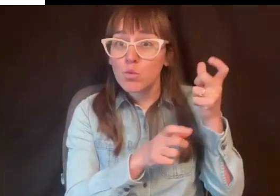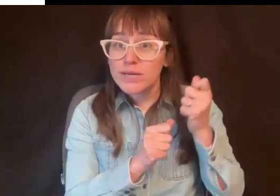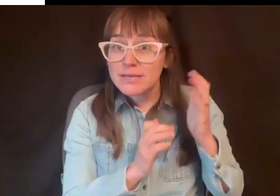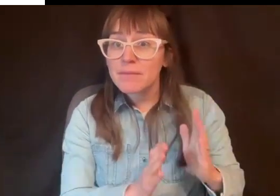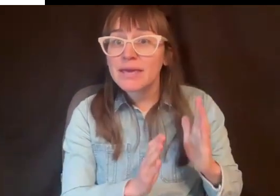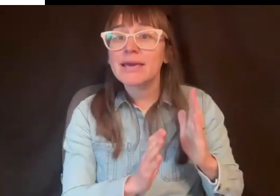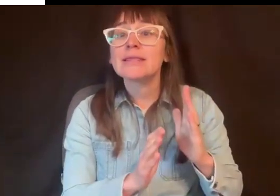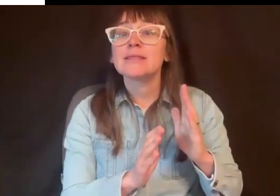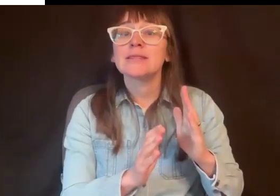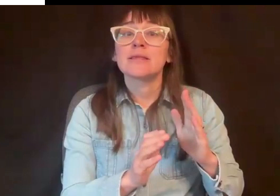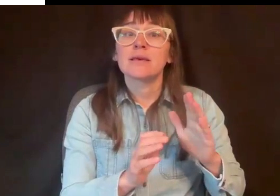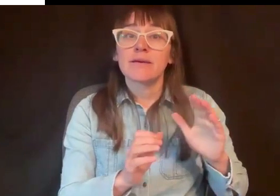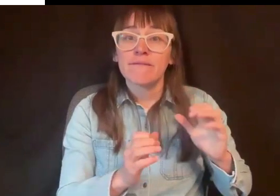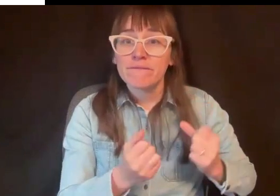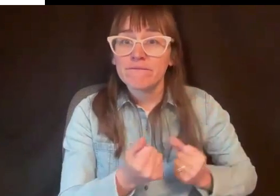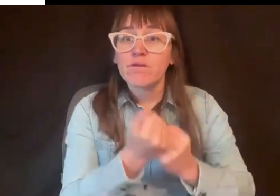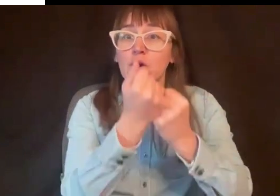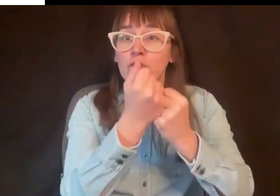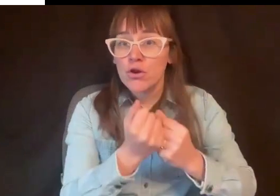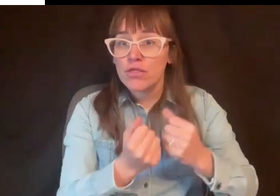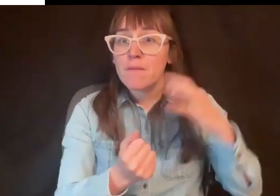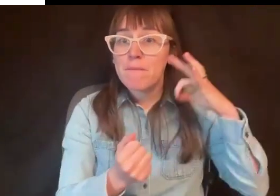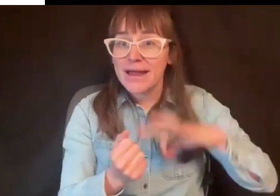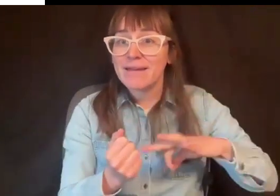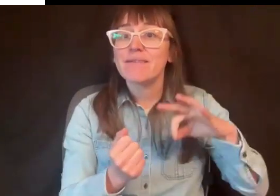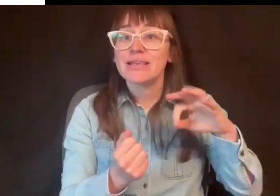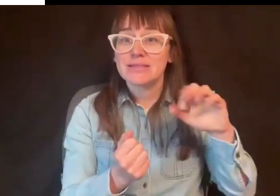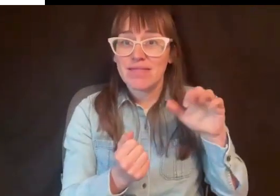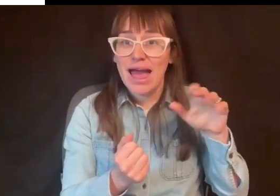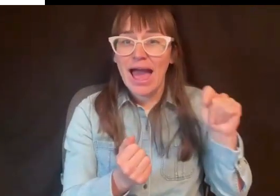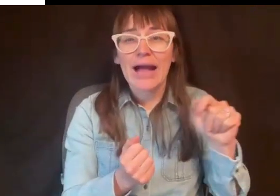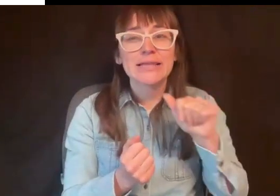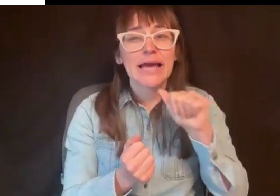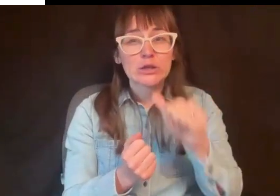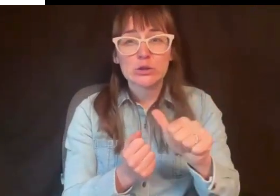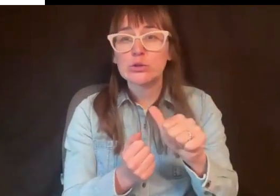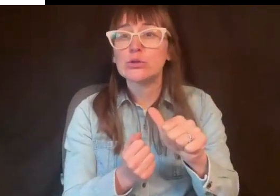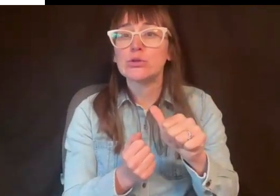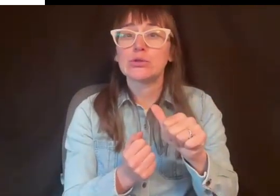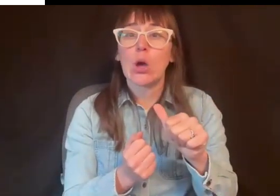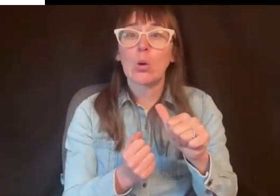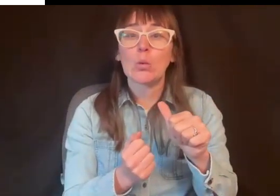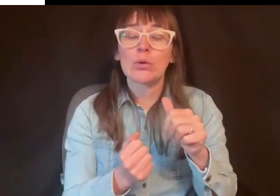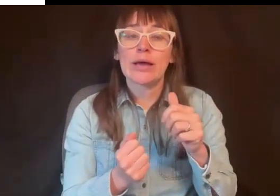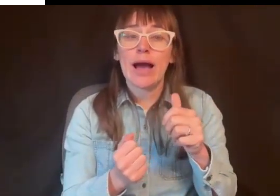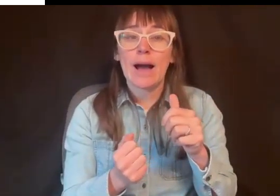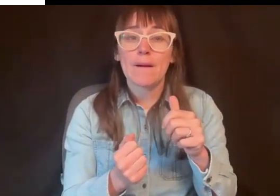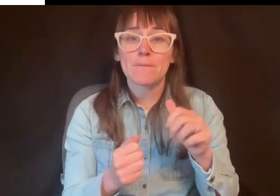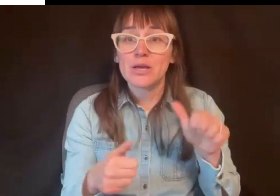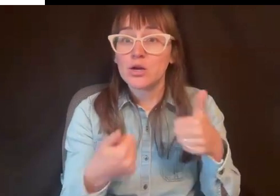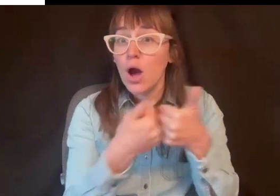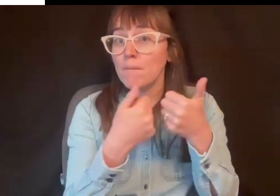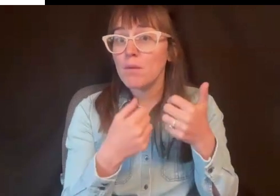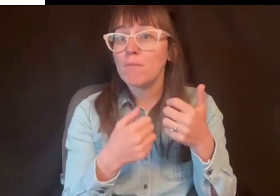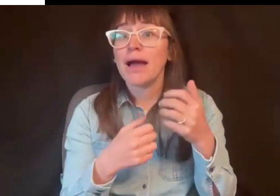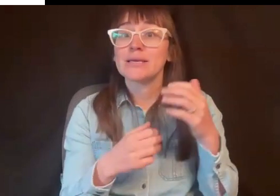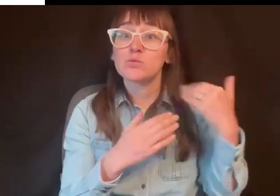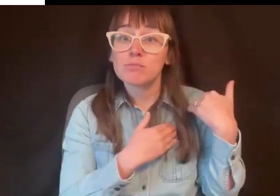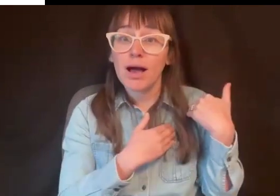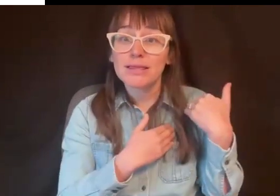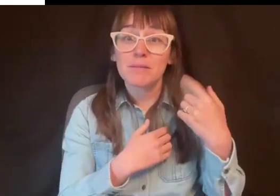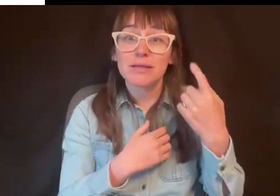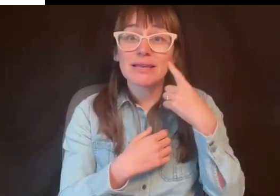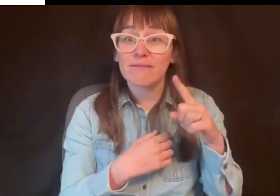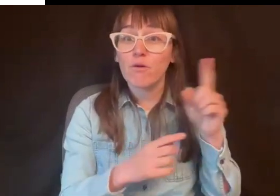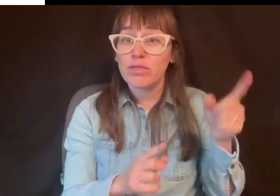further the intended benefits of the Act and do not compromise core responsibilities or the statutory mission of